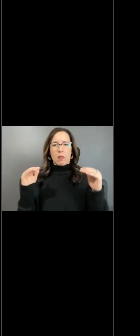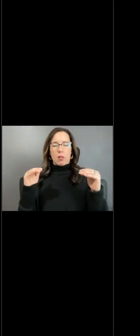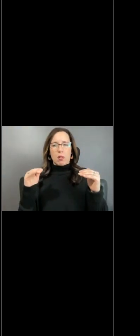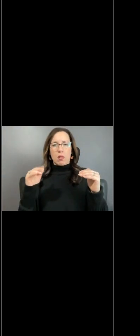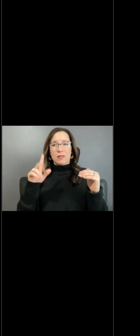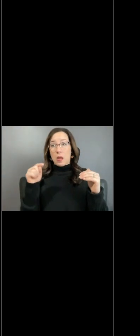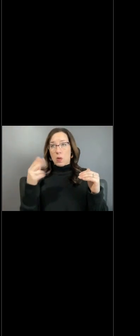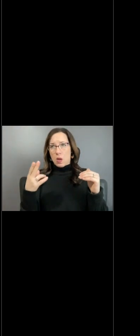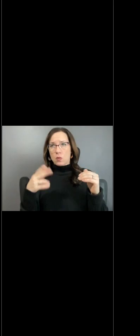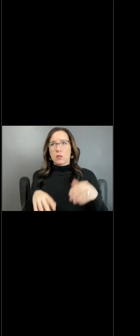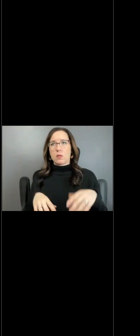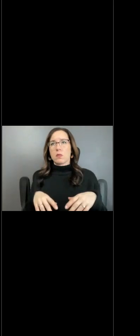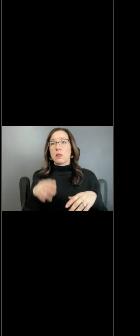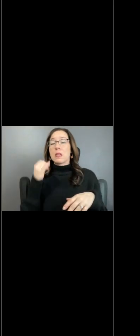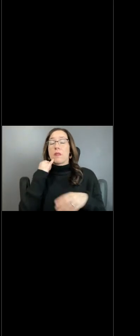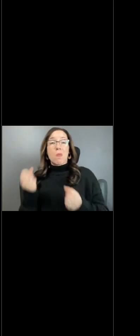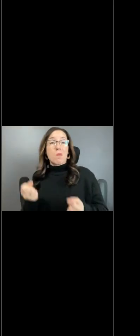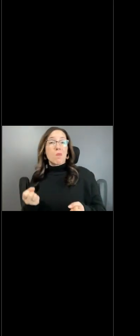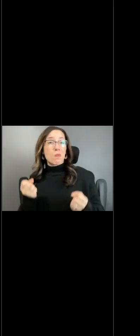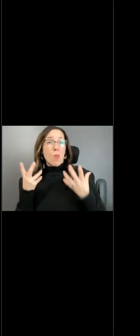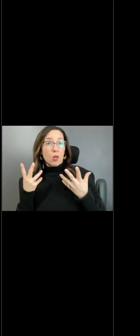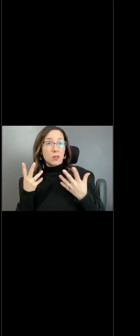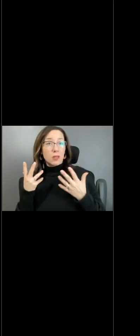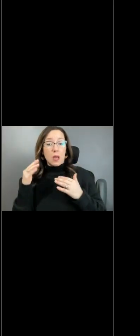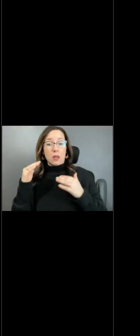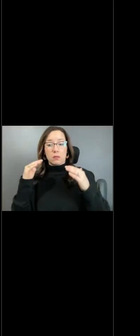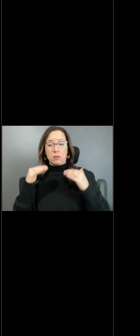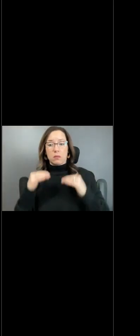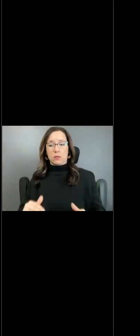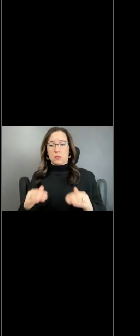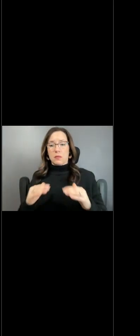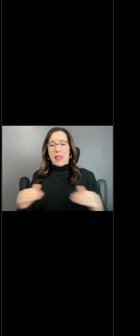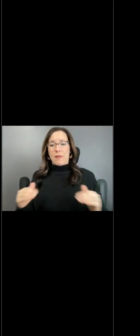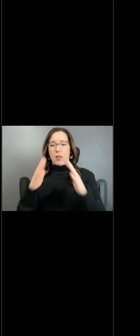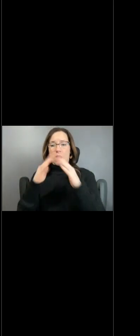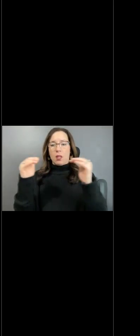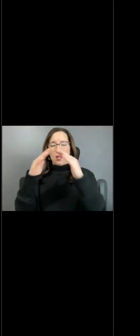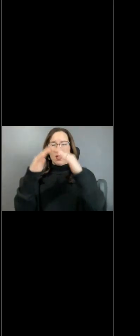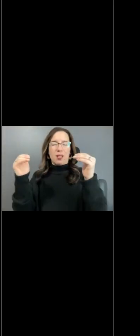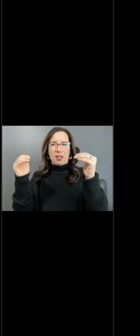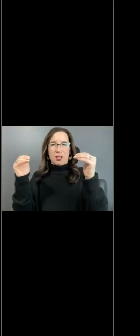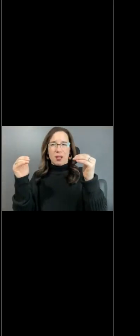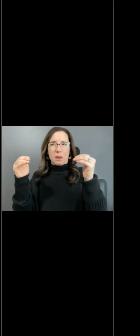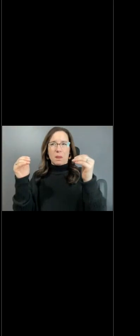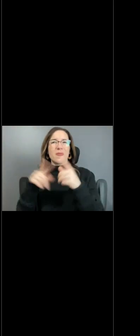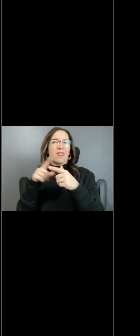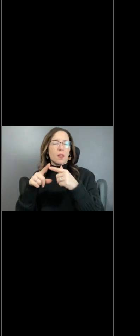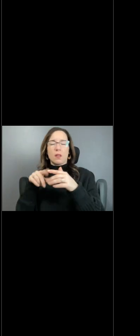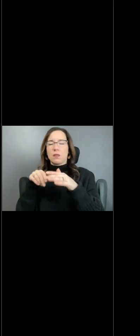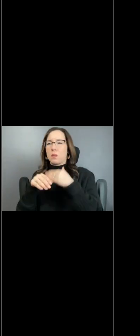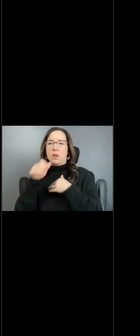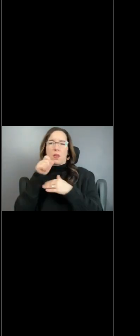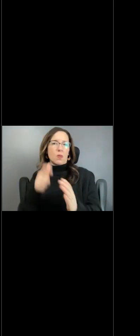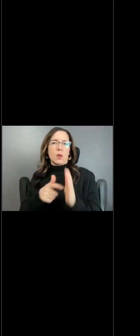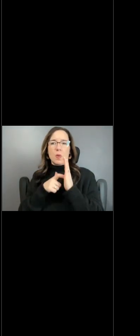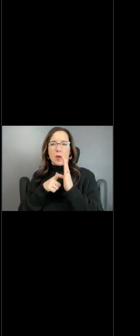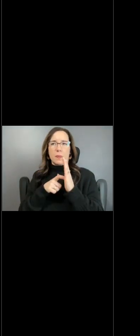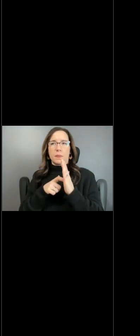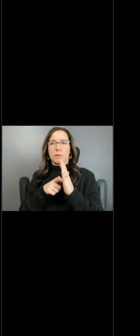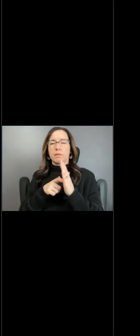If they are multi-story townhouses, accessibility is not required. You